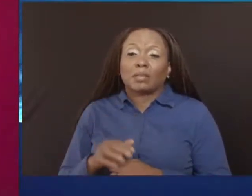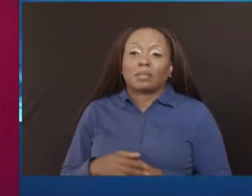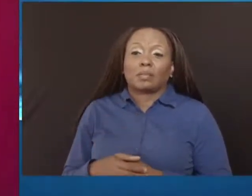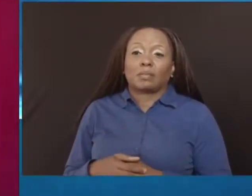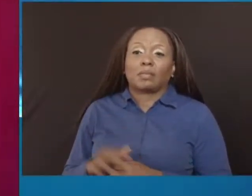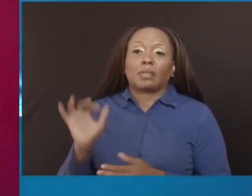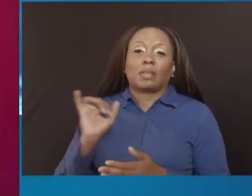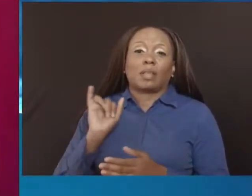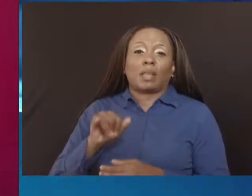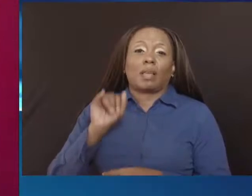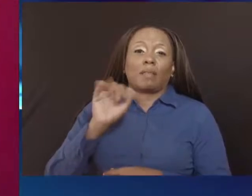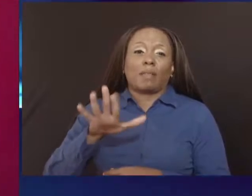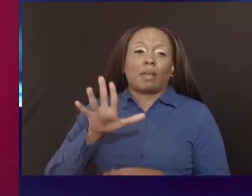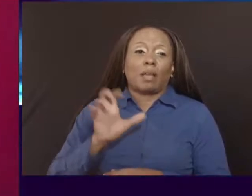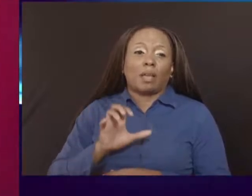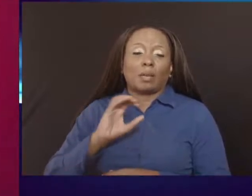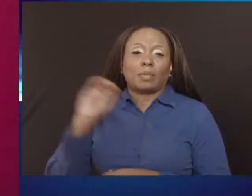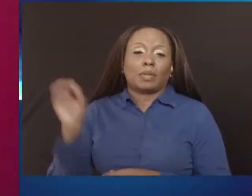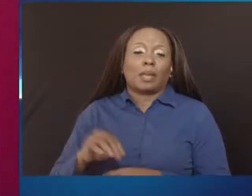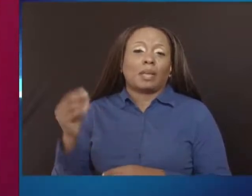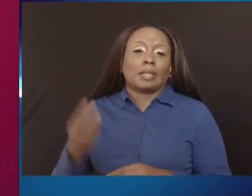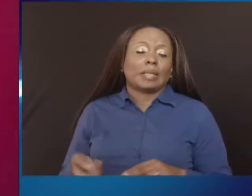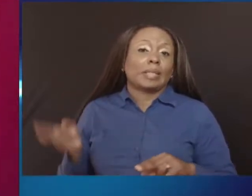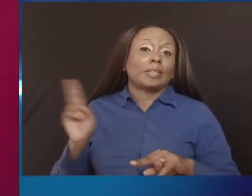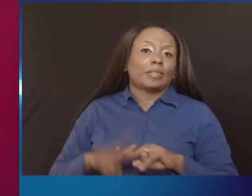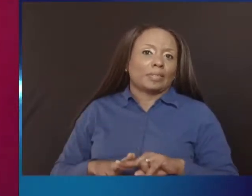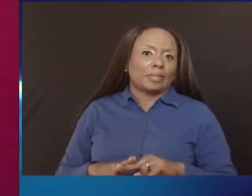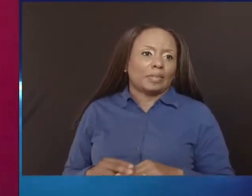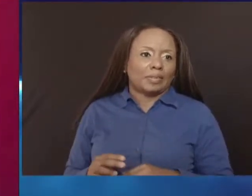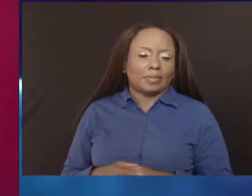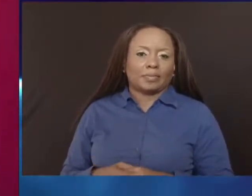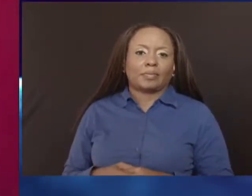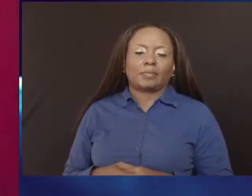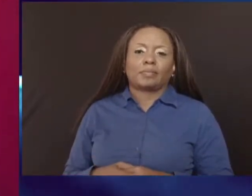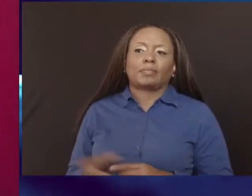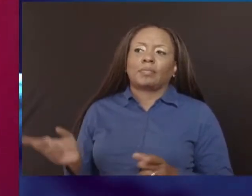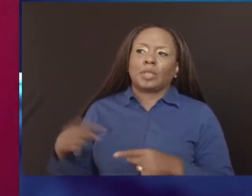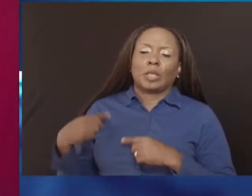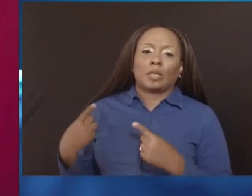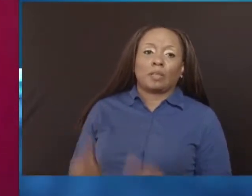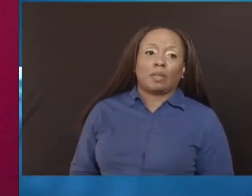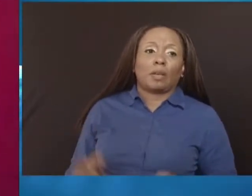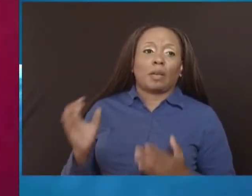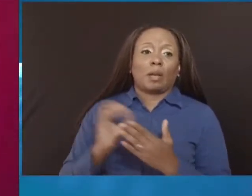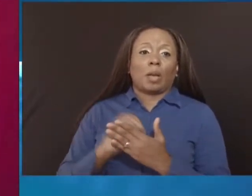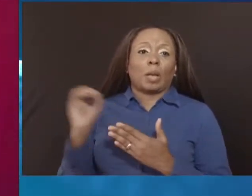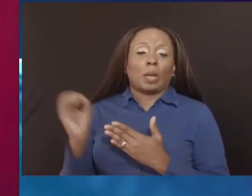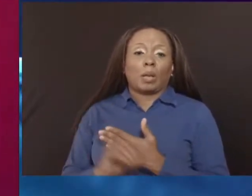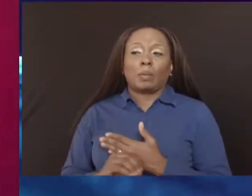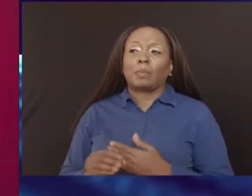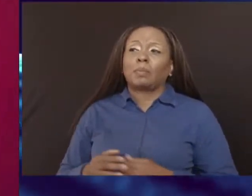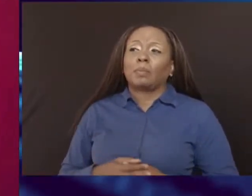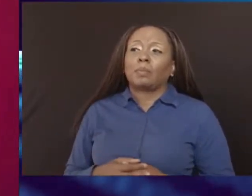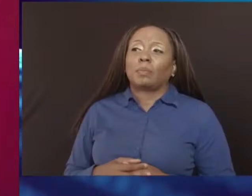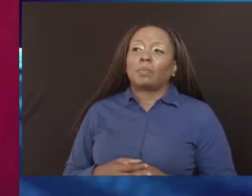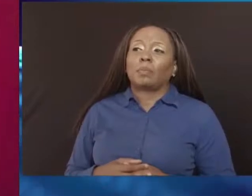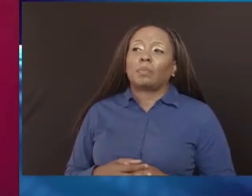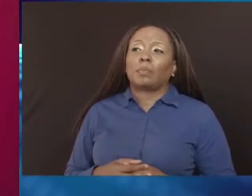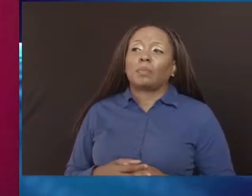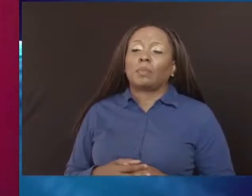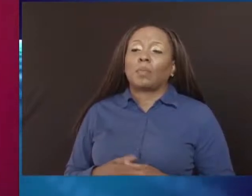That's a 500% increase in the number of cases. And so far for October, we've had